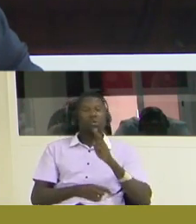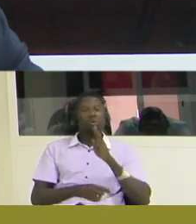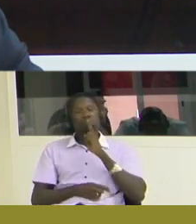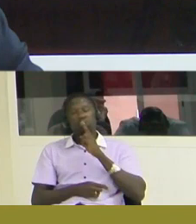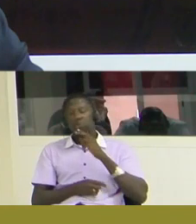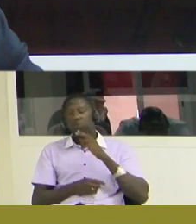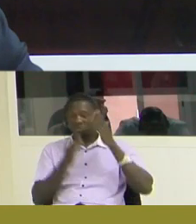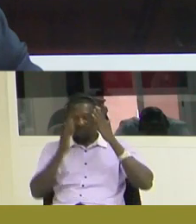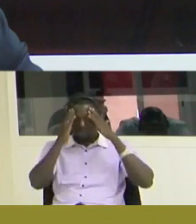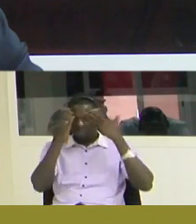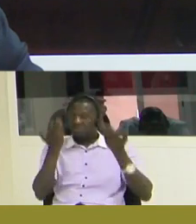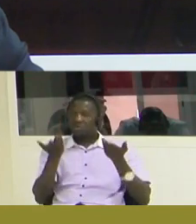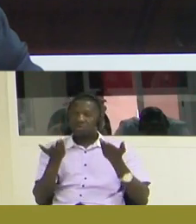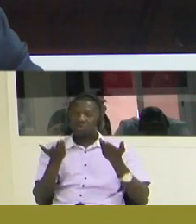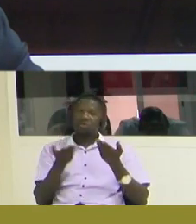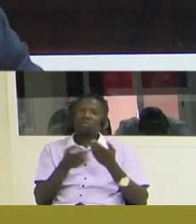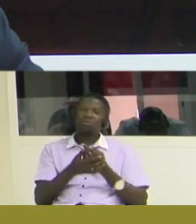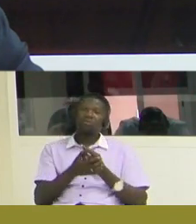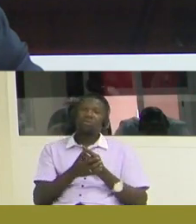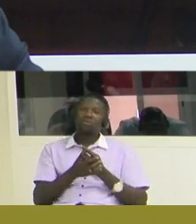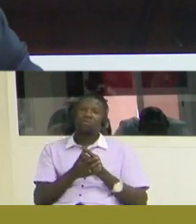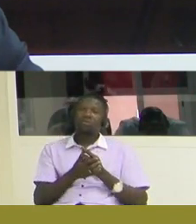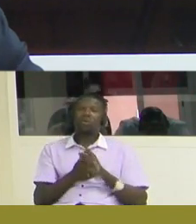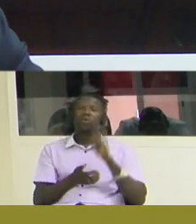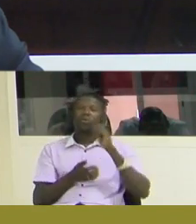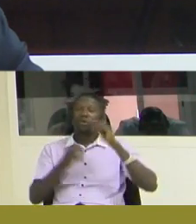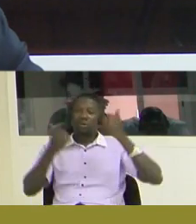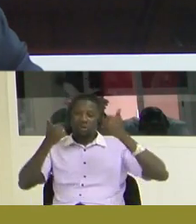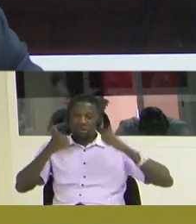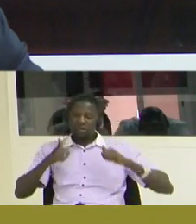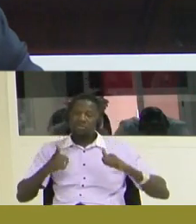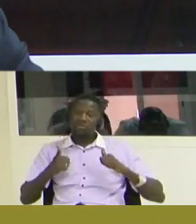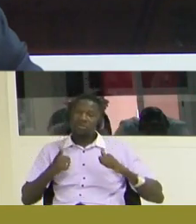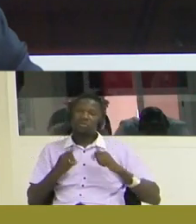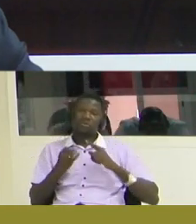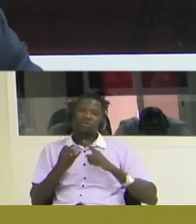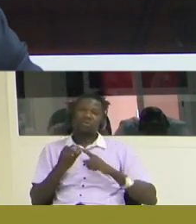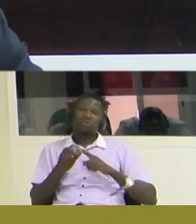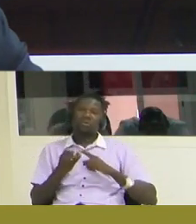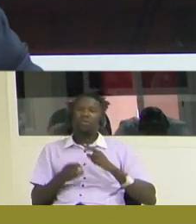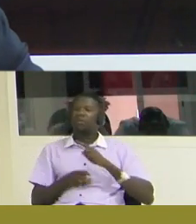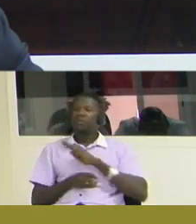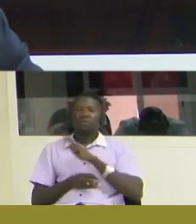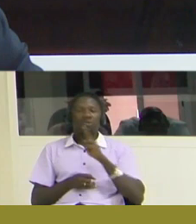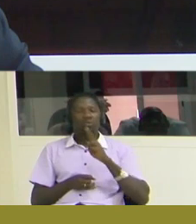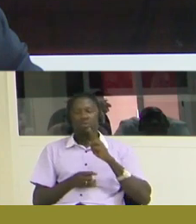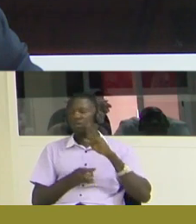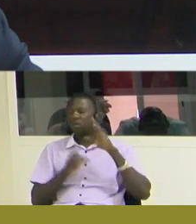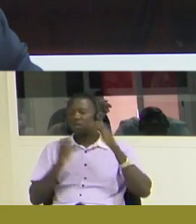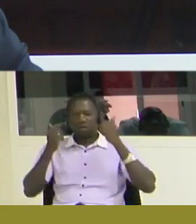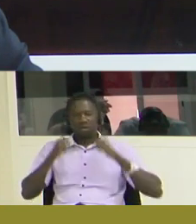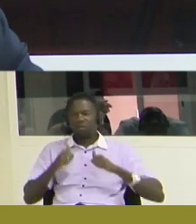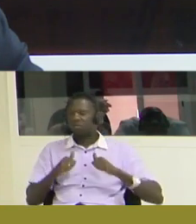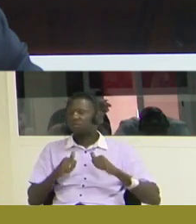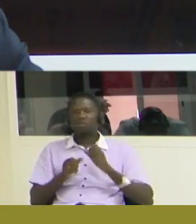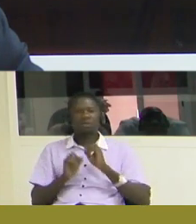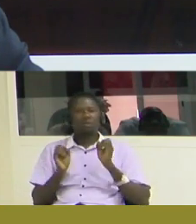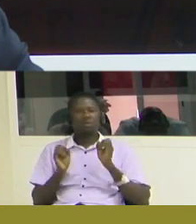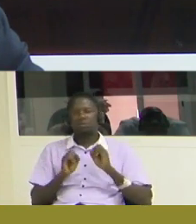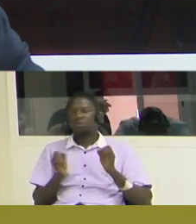who didn't know him you have on what happened more otona demeanor knows who do not have gone that